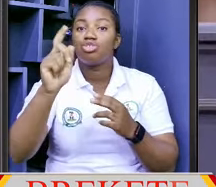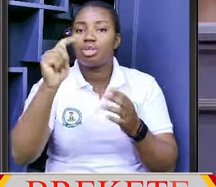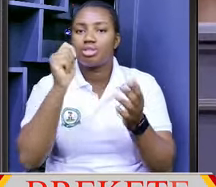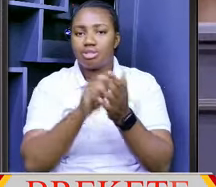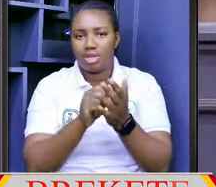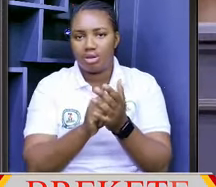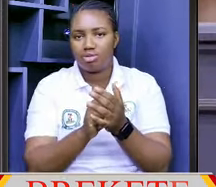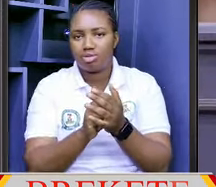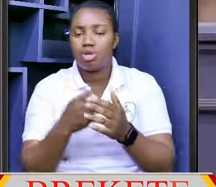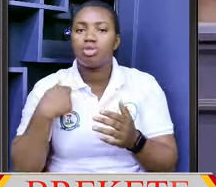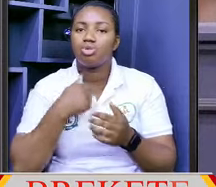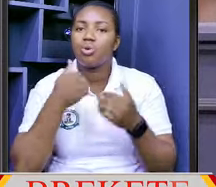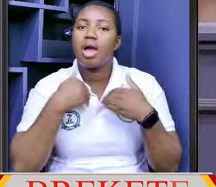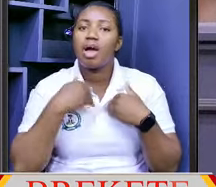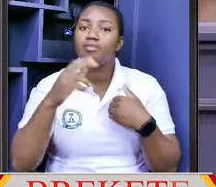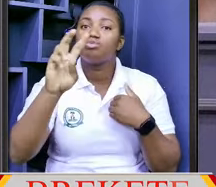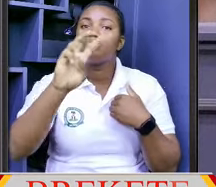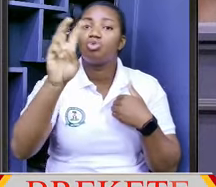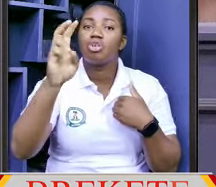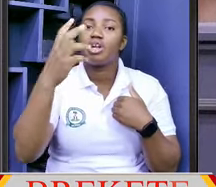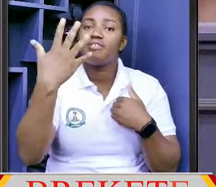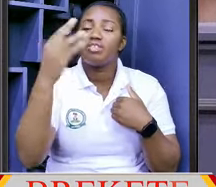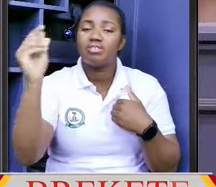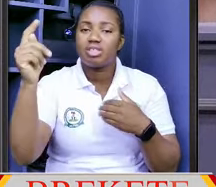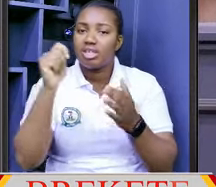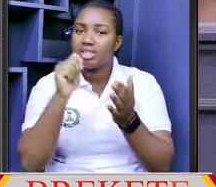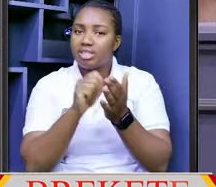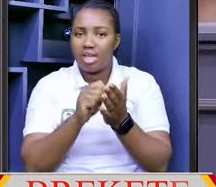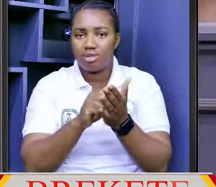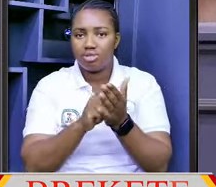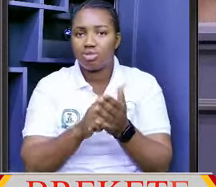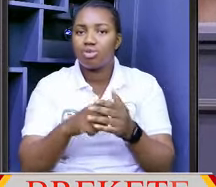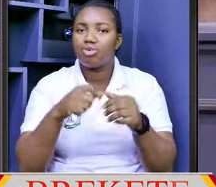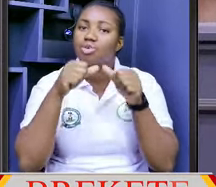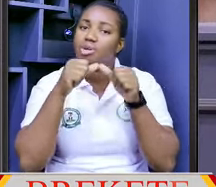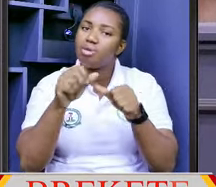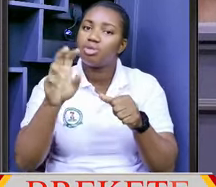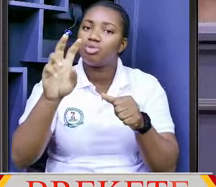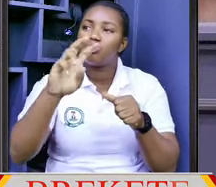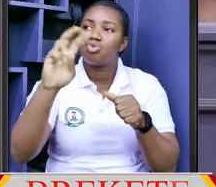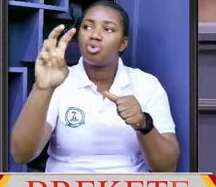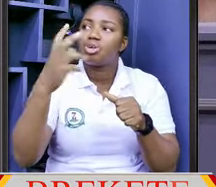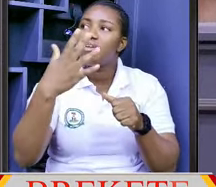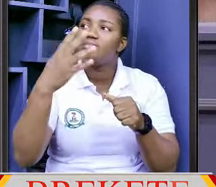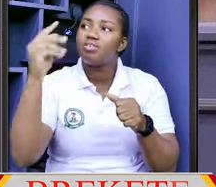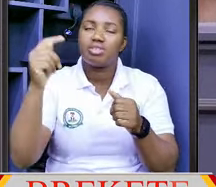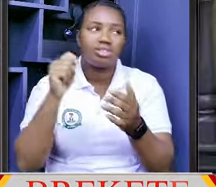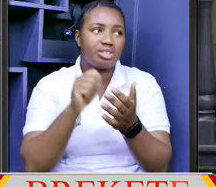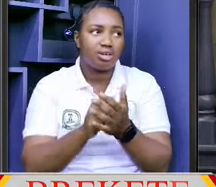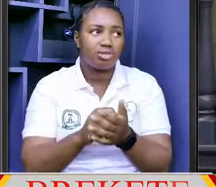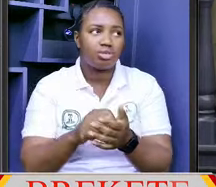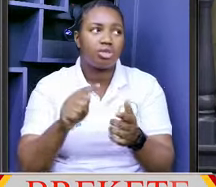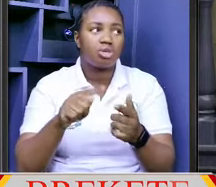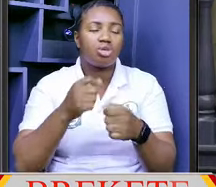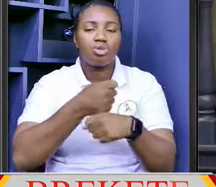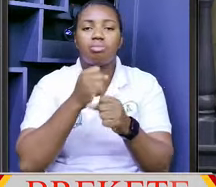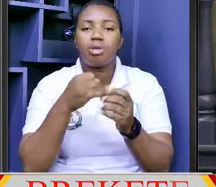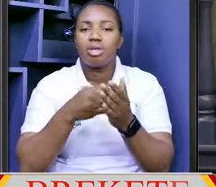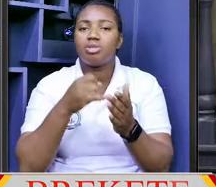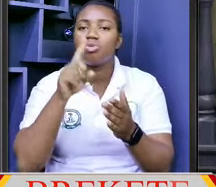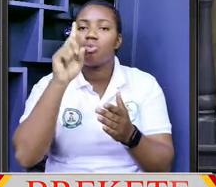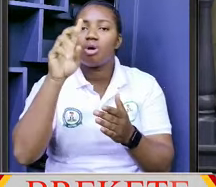naira. So we have 250,000 naira. Remaining 250,000 naira to make it 1 million